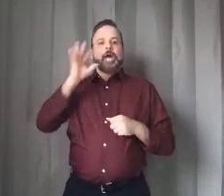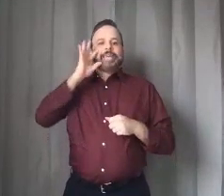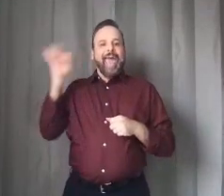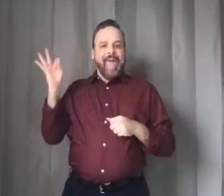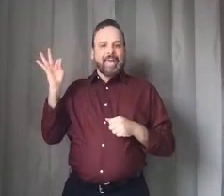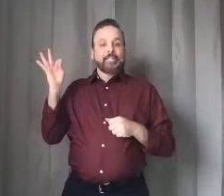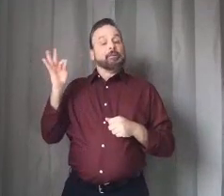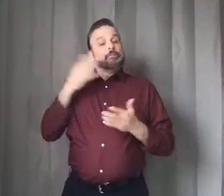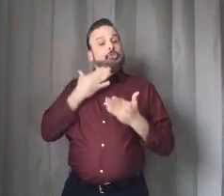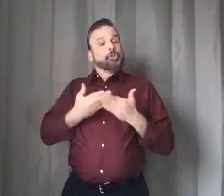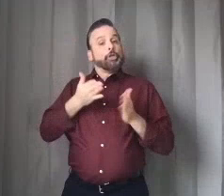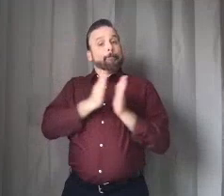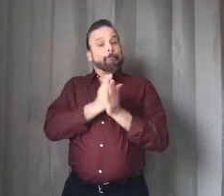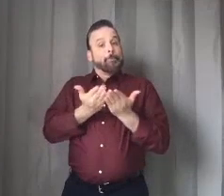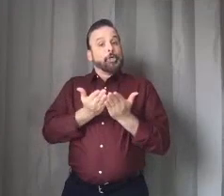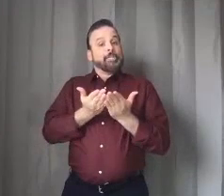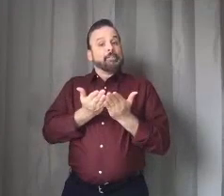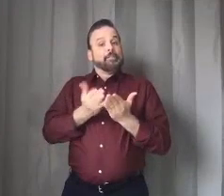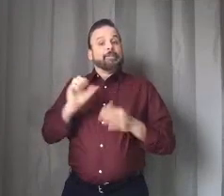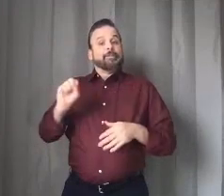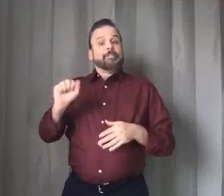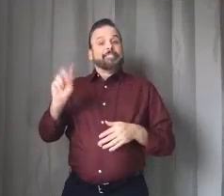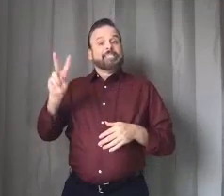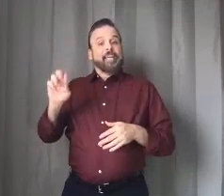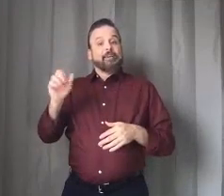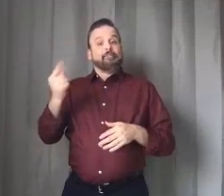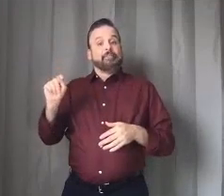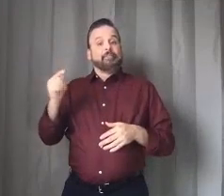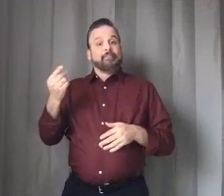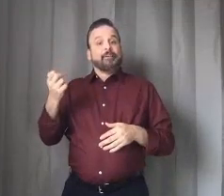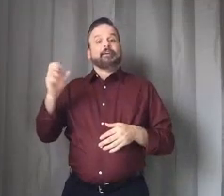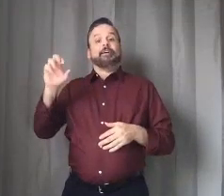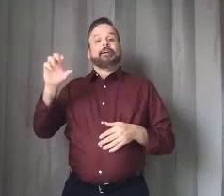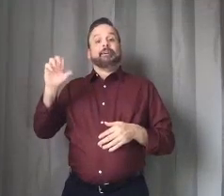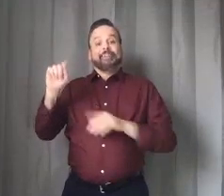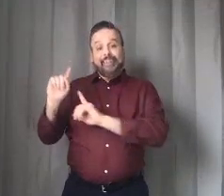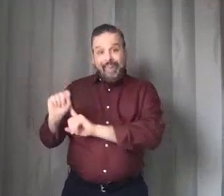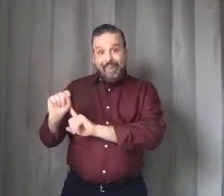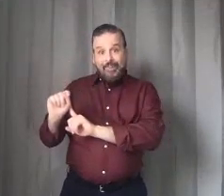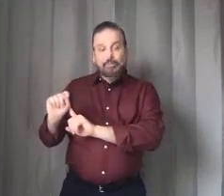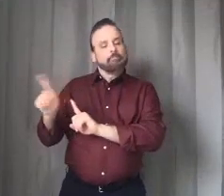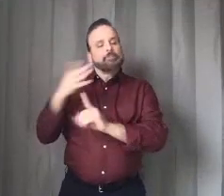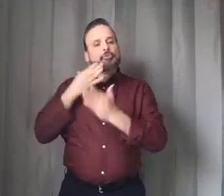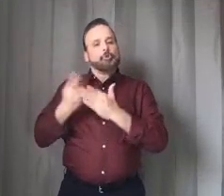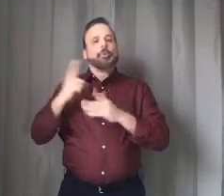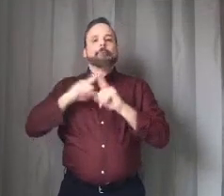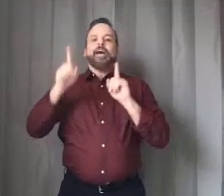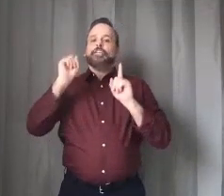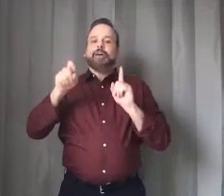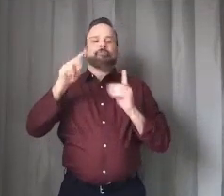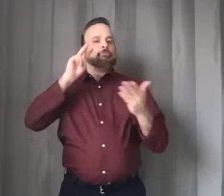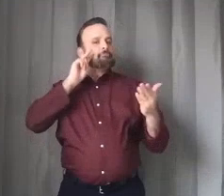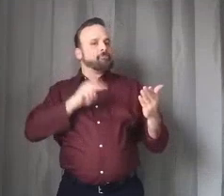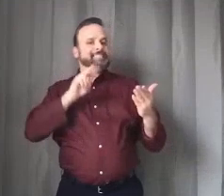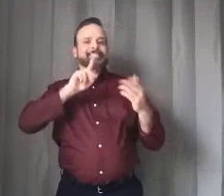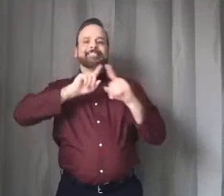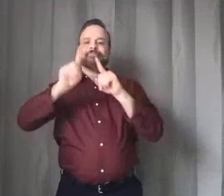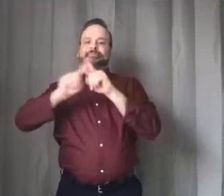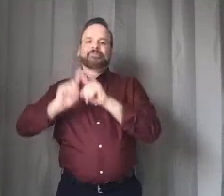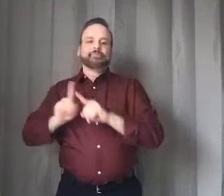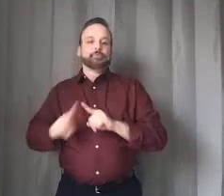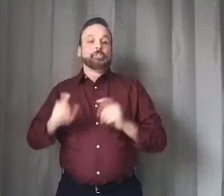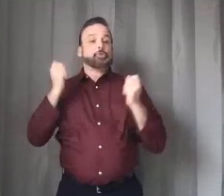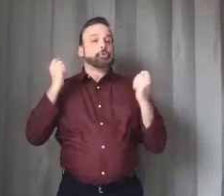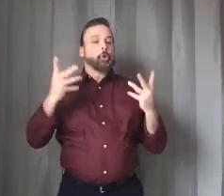to go into other things, like, you know, because there's so many different gurus, and then you got to take all that and